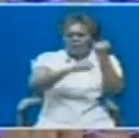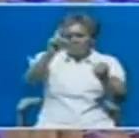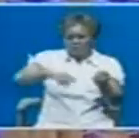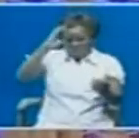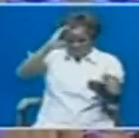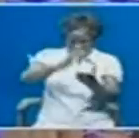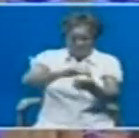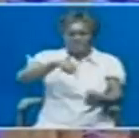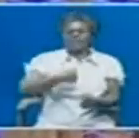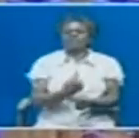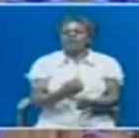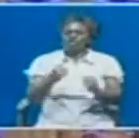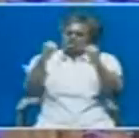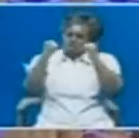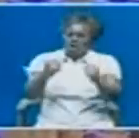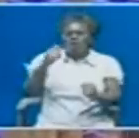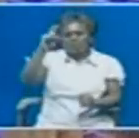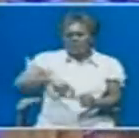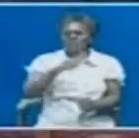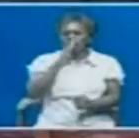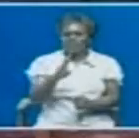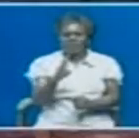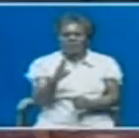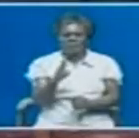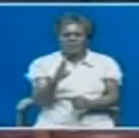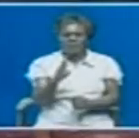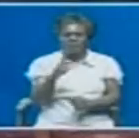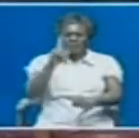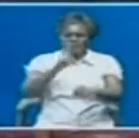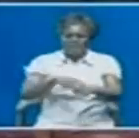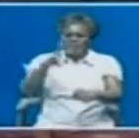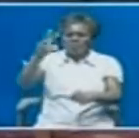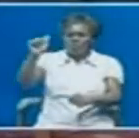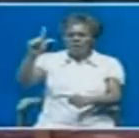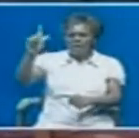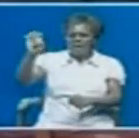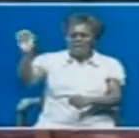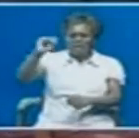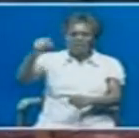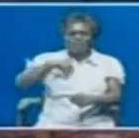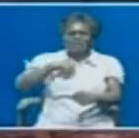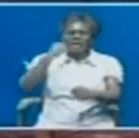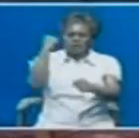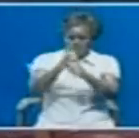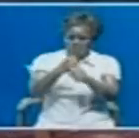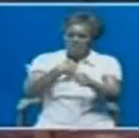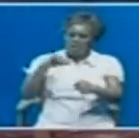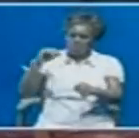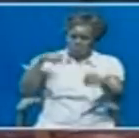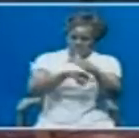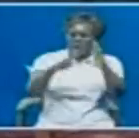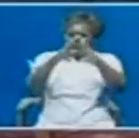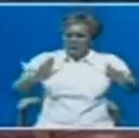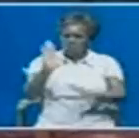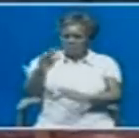yourself. Yeah. You have to have a strong back. You were telling me the headlines when this man played in Wales. Oh, yes. It was Odumbe. I went to his house in Loresho,